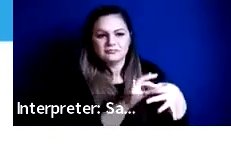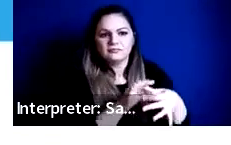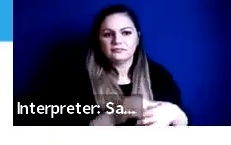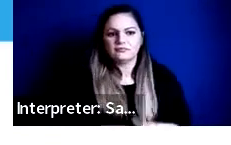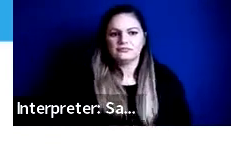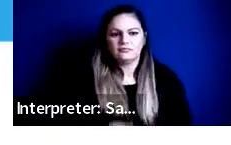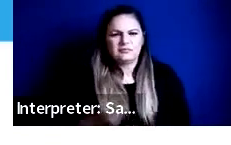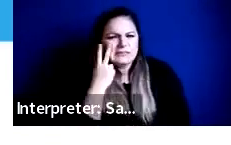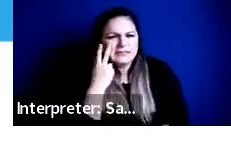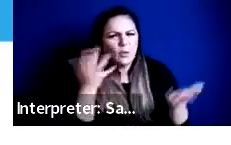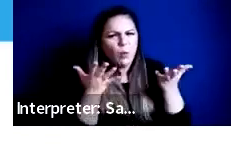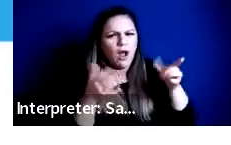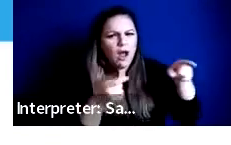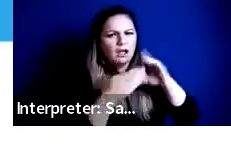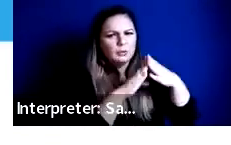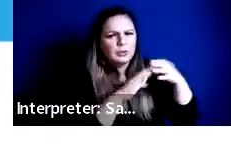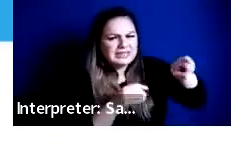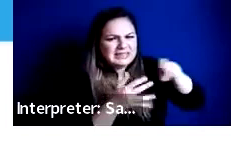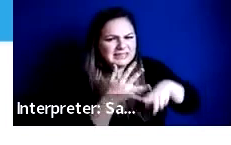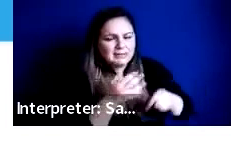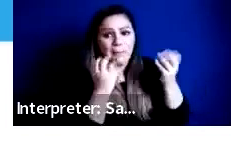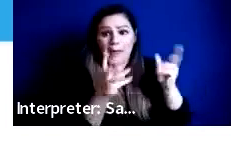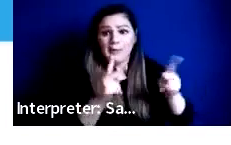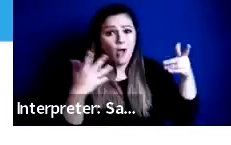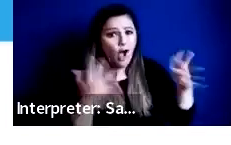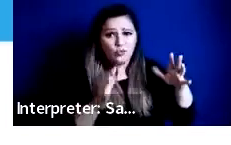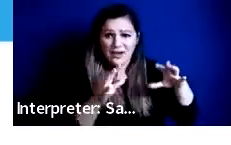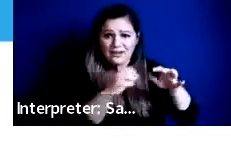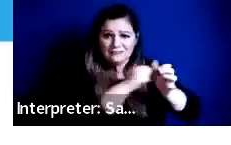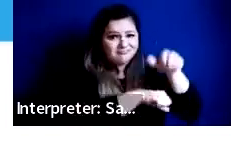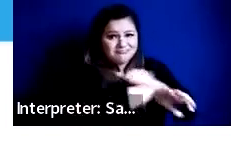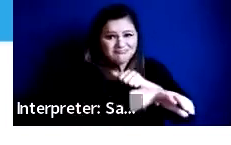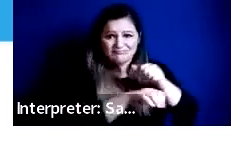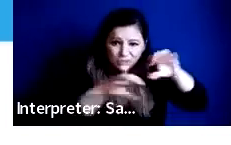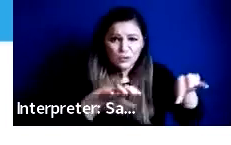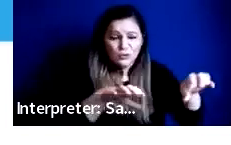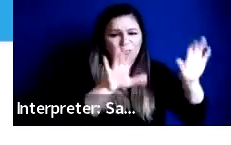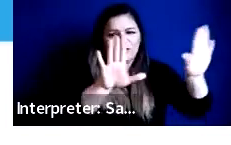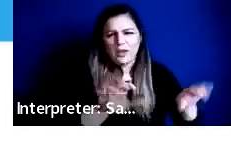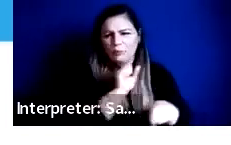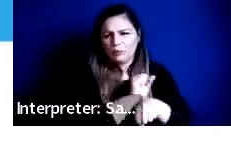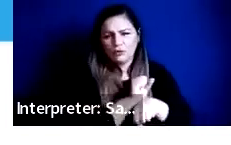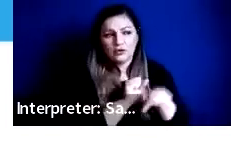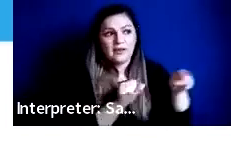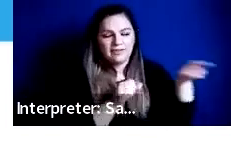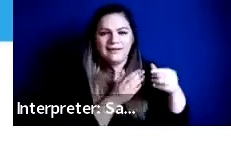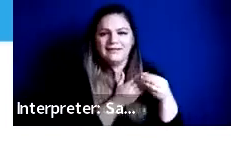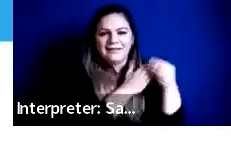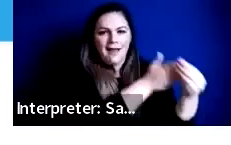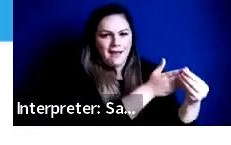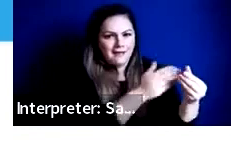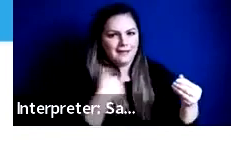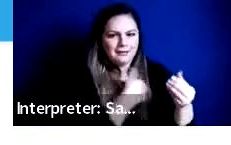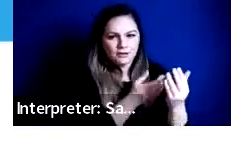already in Kentucky doing so much great work. They are our guides throughout the process,